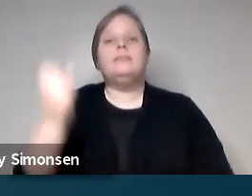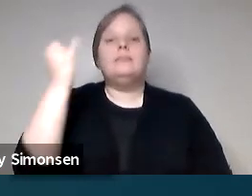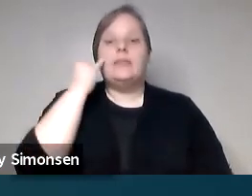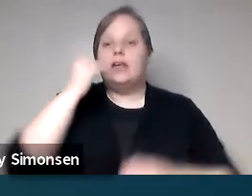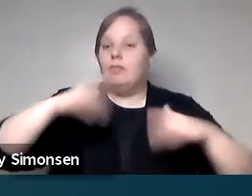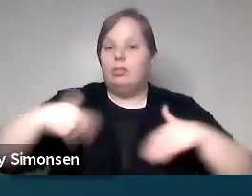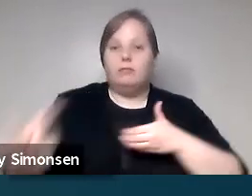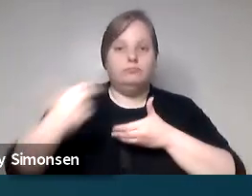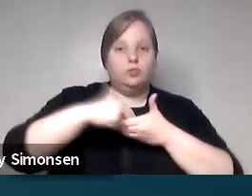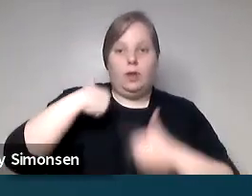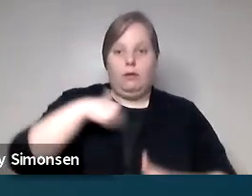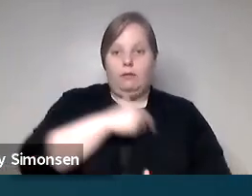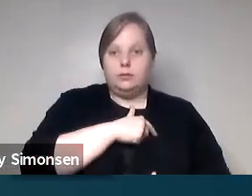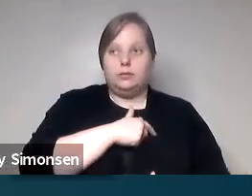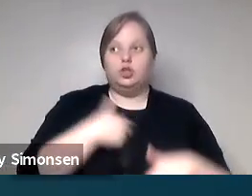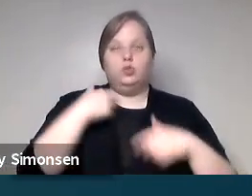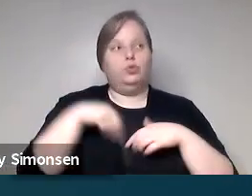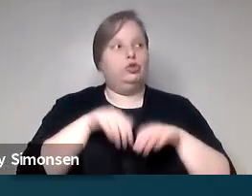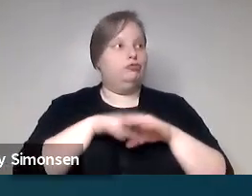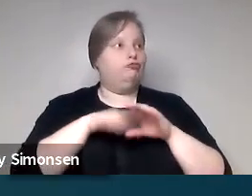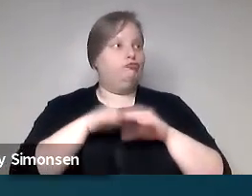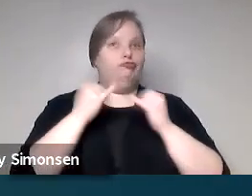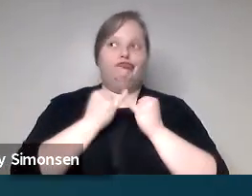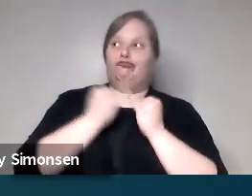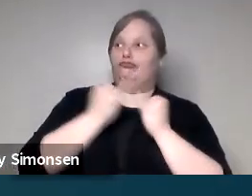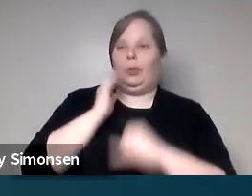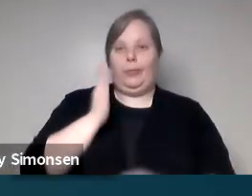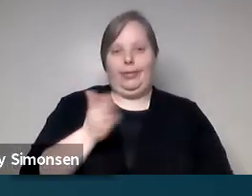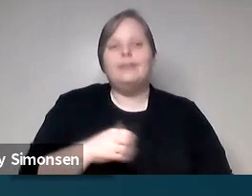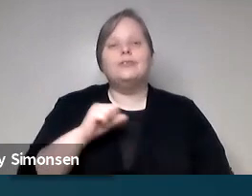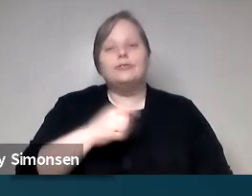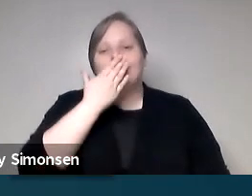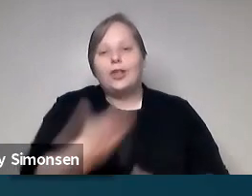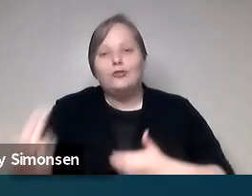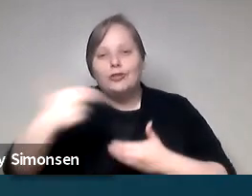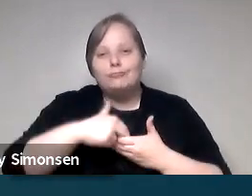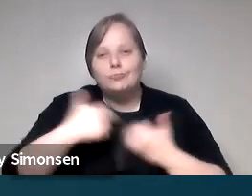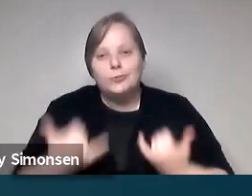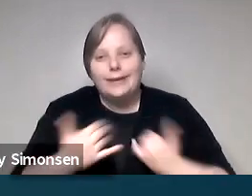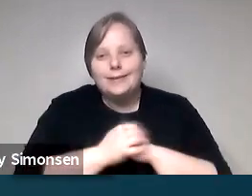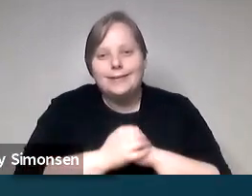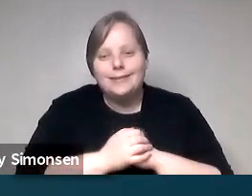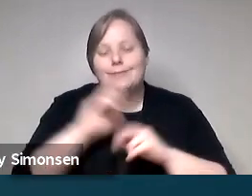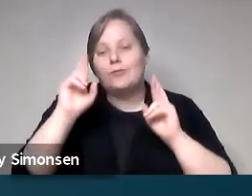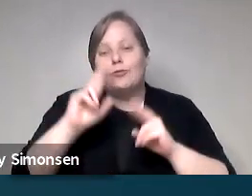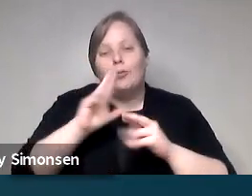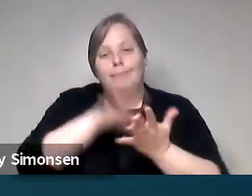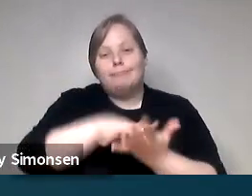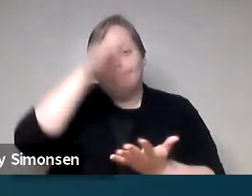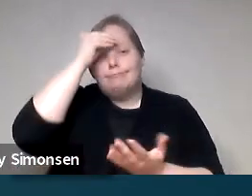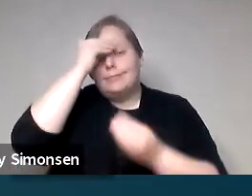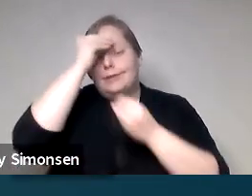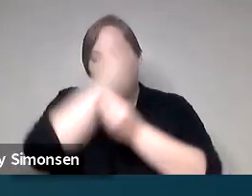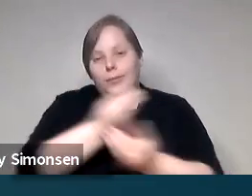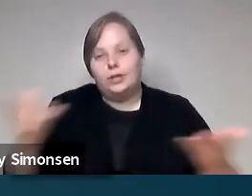us, we would be here by ourselves, talking to ourselves. So thank you so much for joining, and I hope all of the information that we have